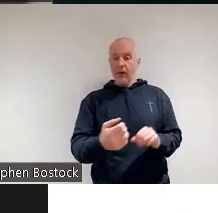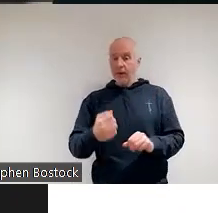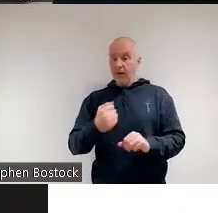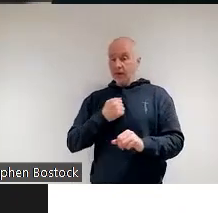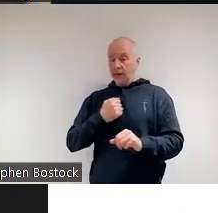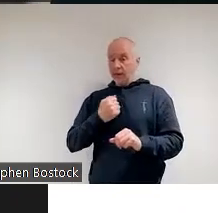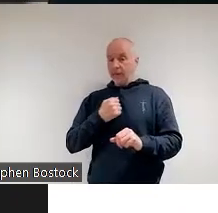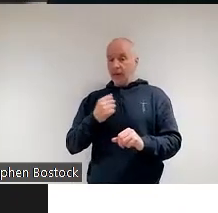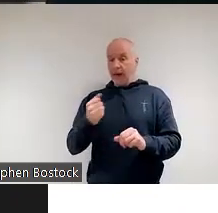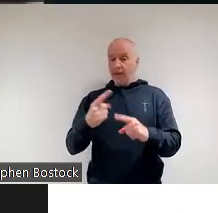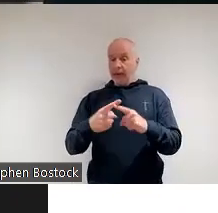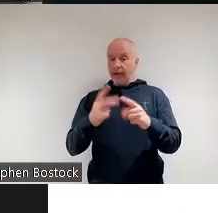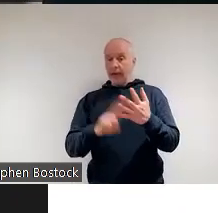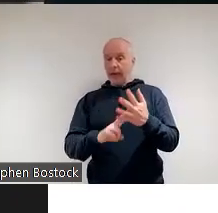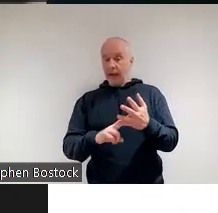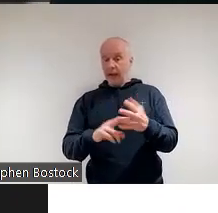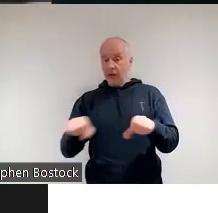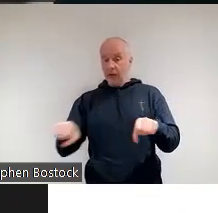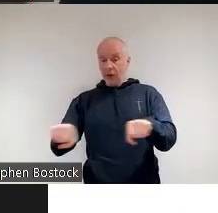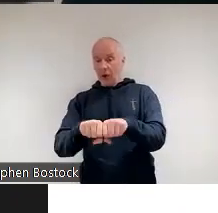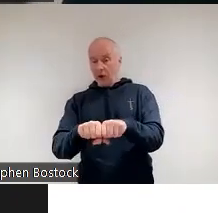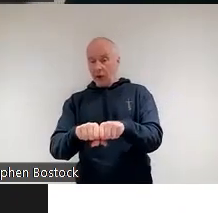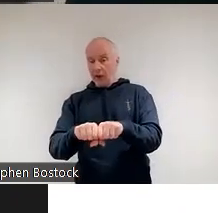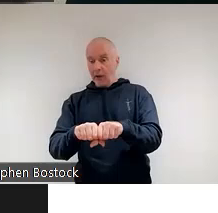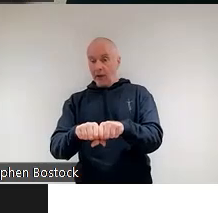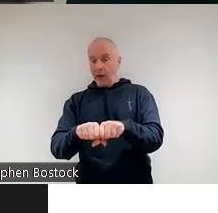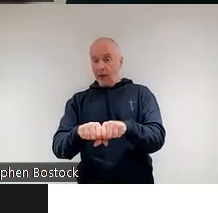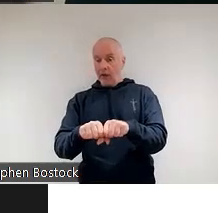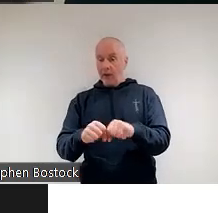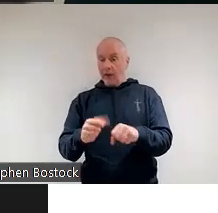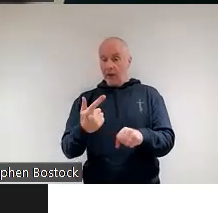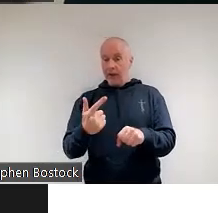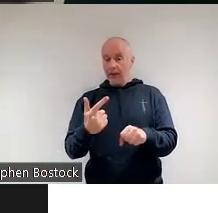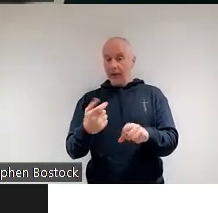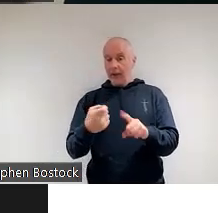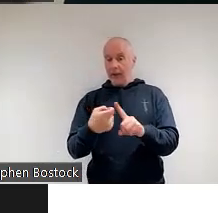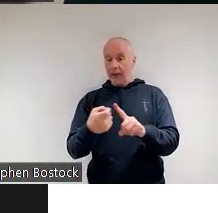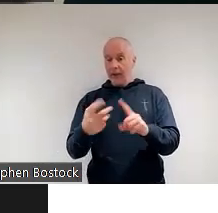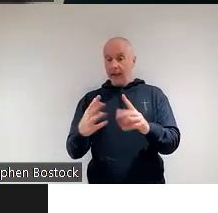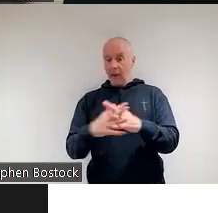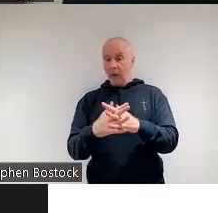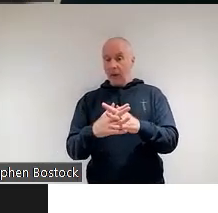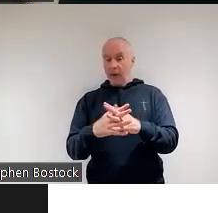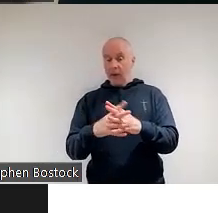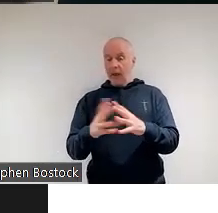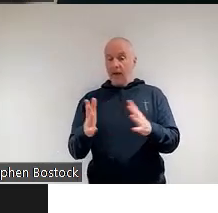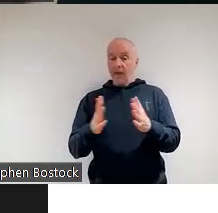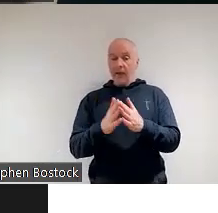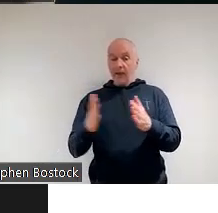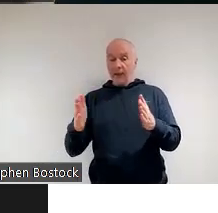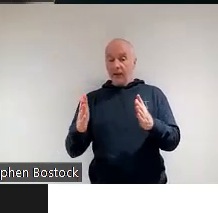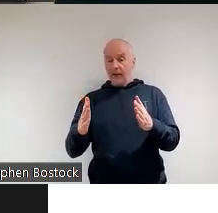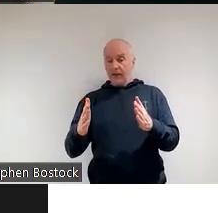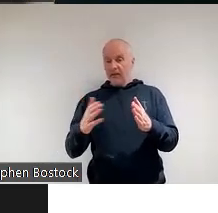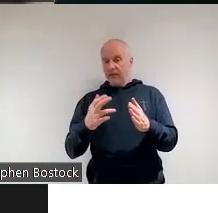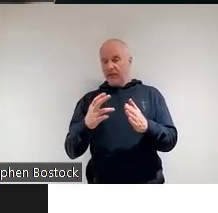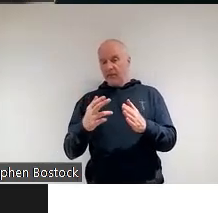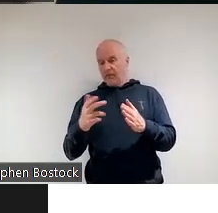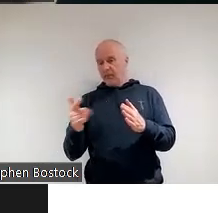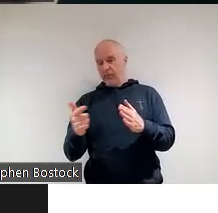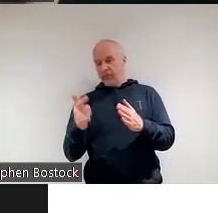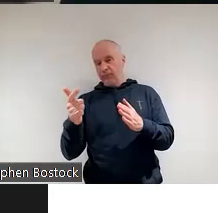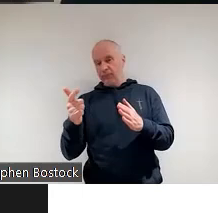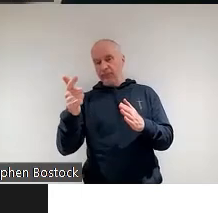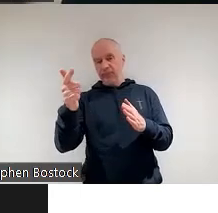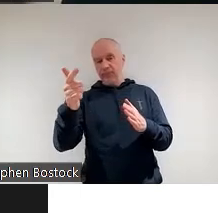I've got EV as well. It's 7 kilowatt. My EV hasn't got a long range. However, if you charge